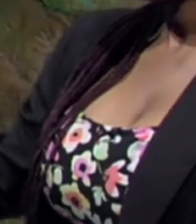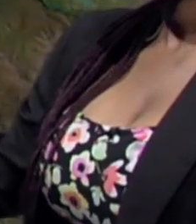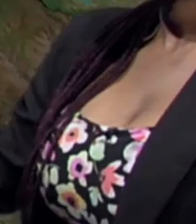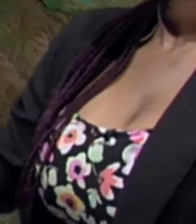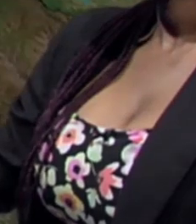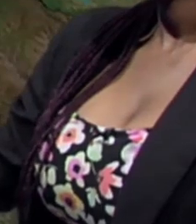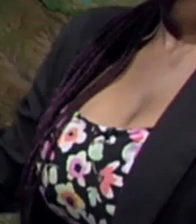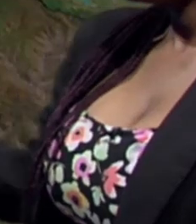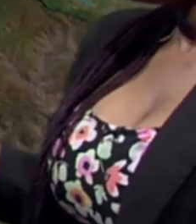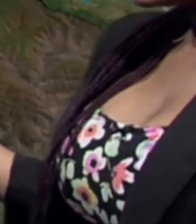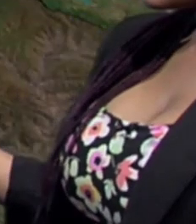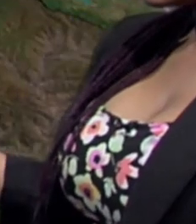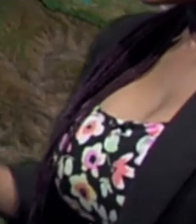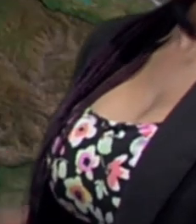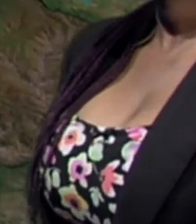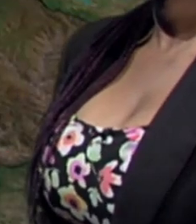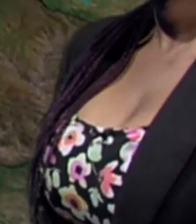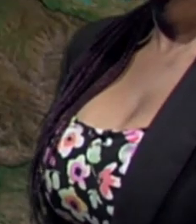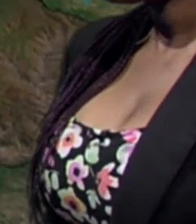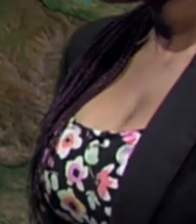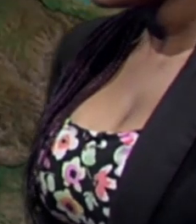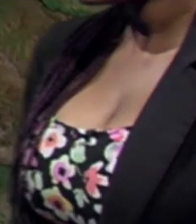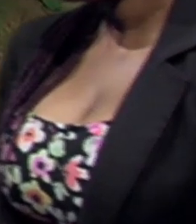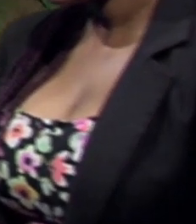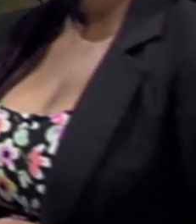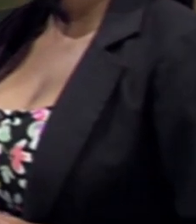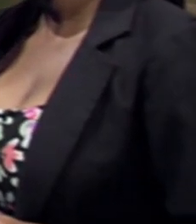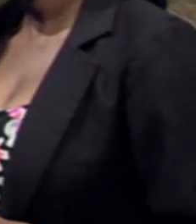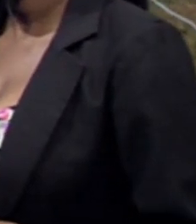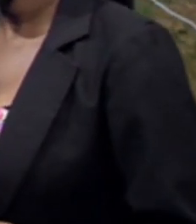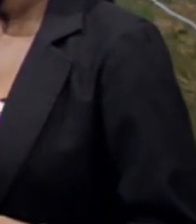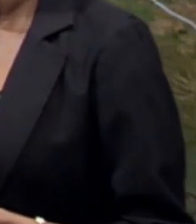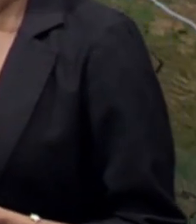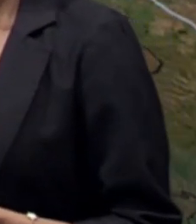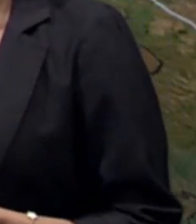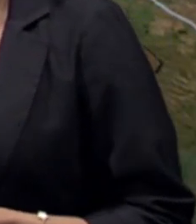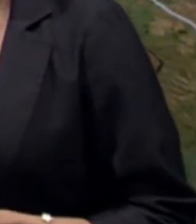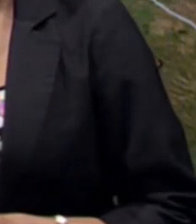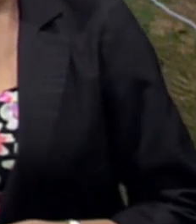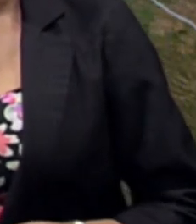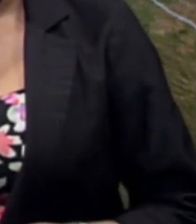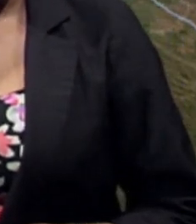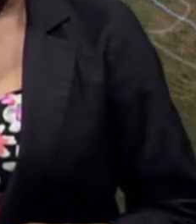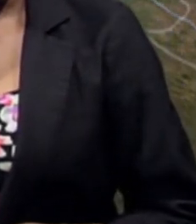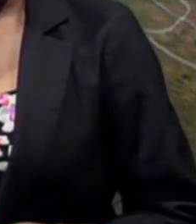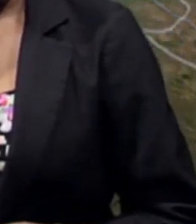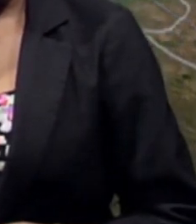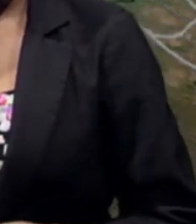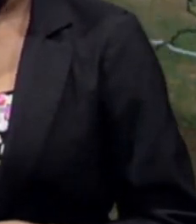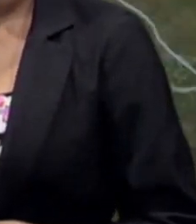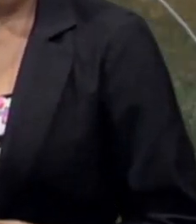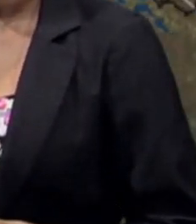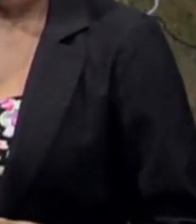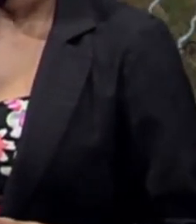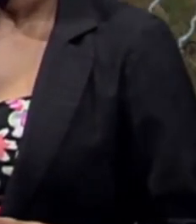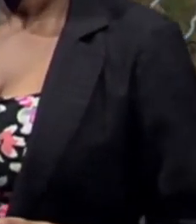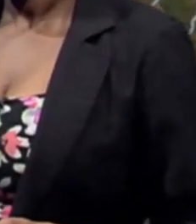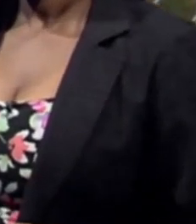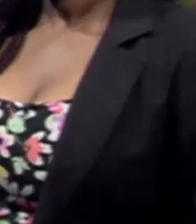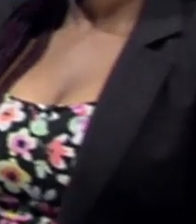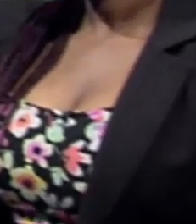provinceng le teng go tla itekanela Fixburg ka digata di le 9 go ya go di le 29 Viepenar ka digata di le 7 go ya go di le